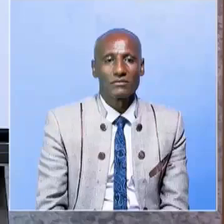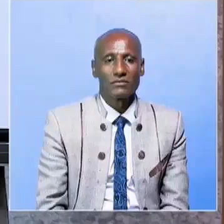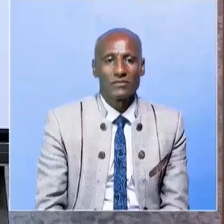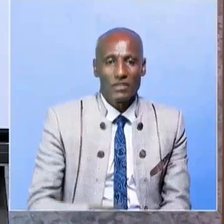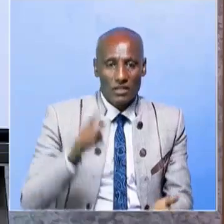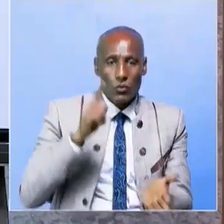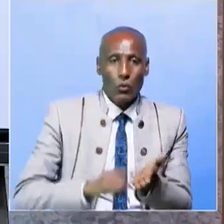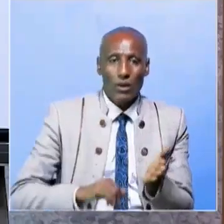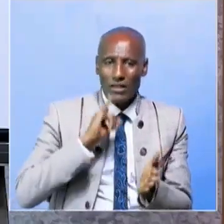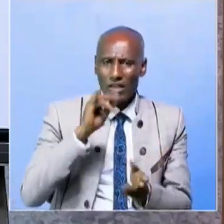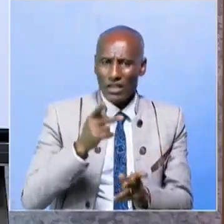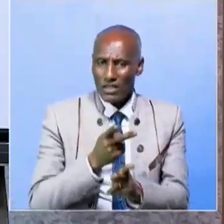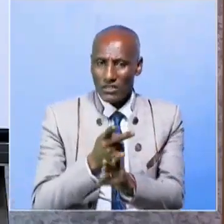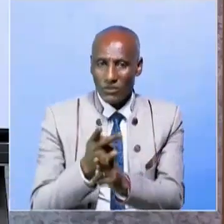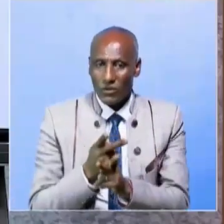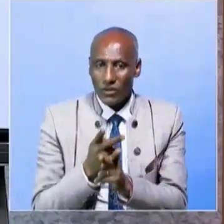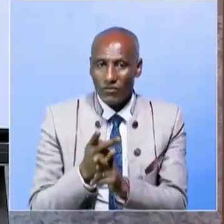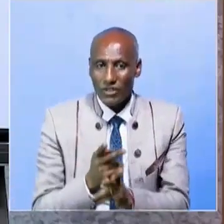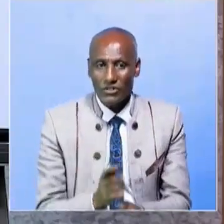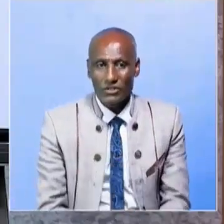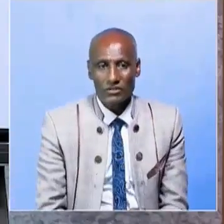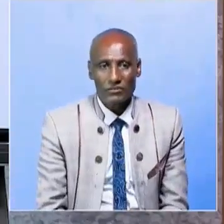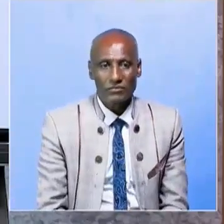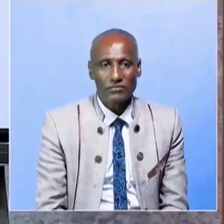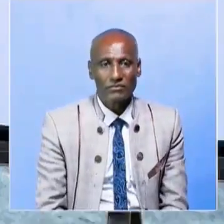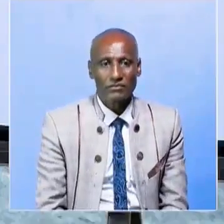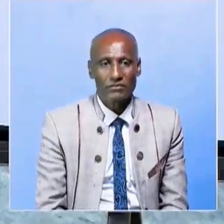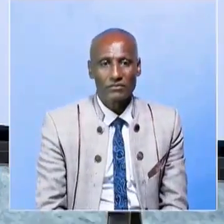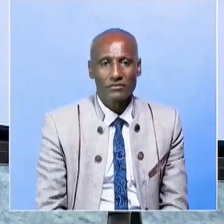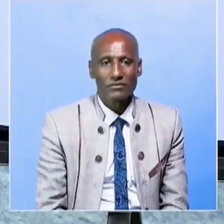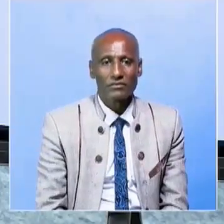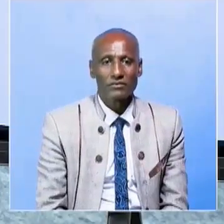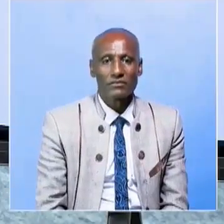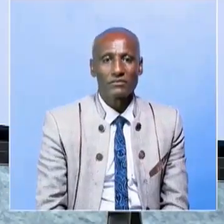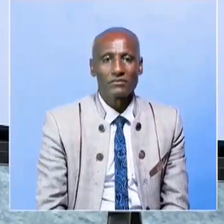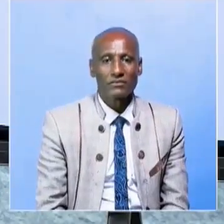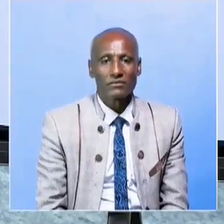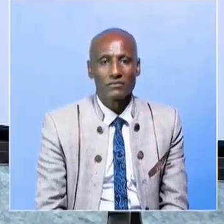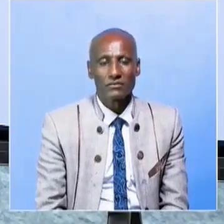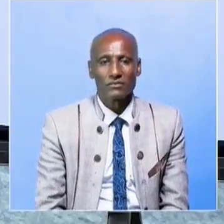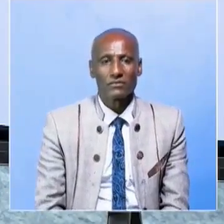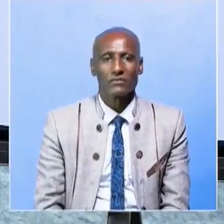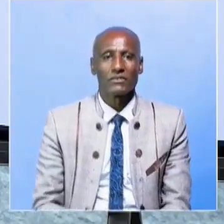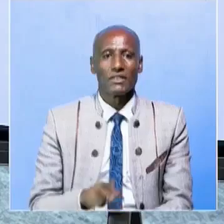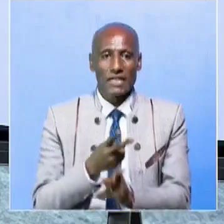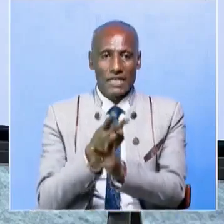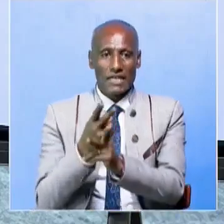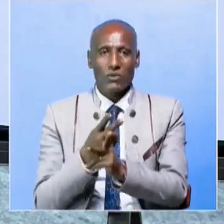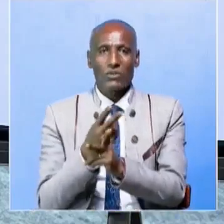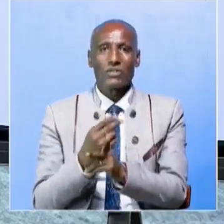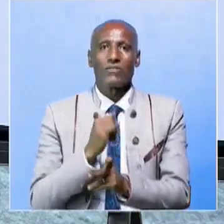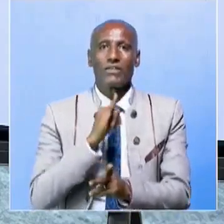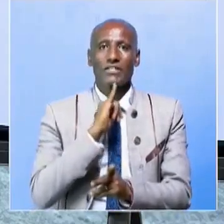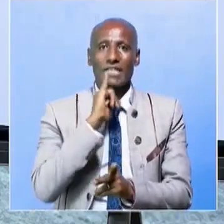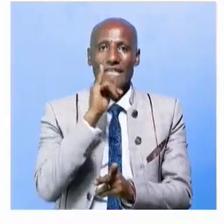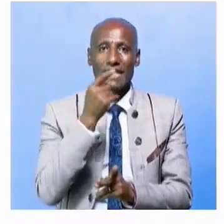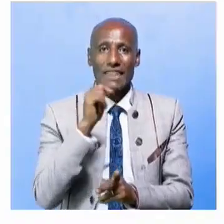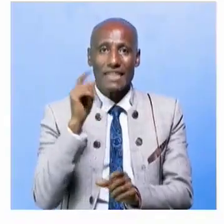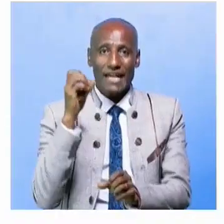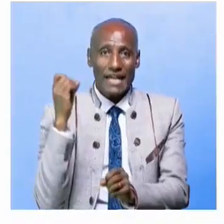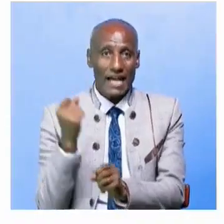What is conservation? What do you think is conservation? Conservation is the